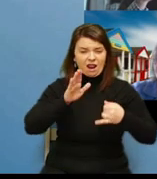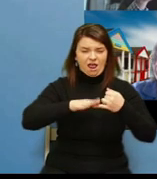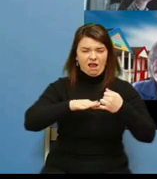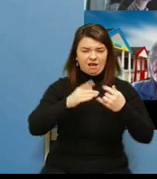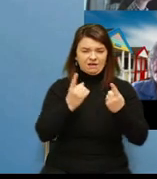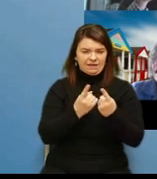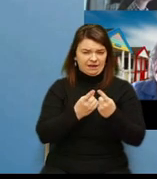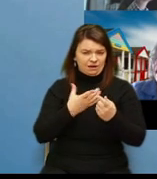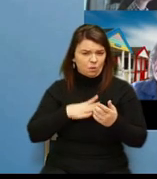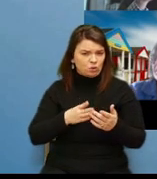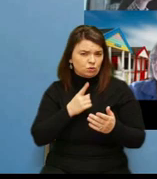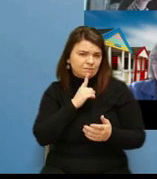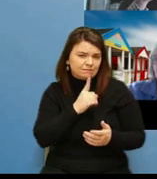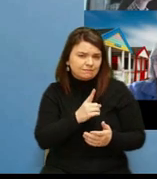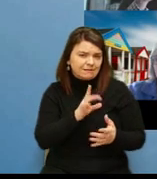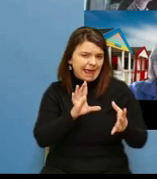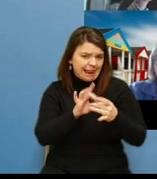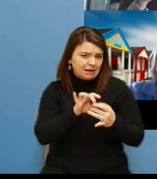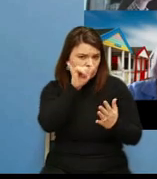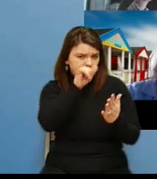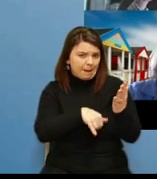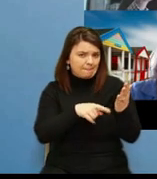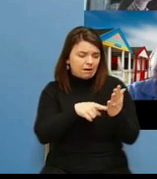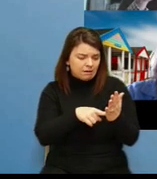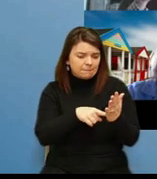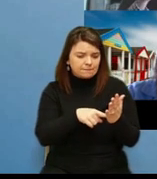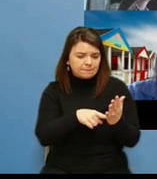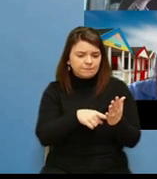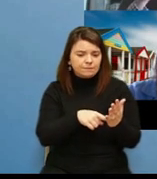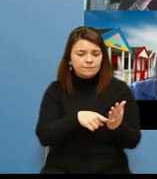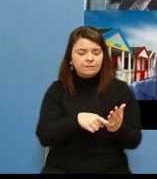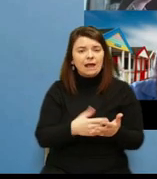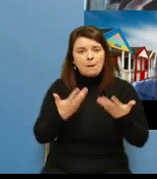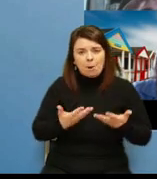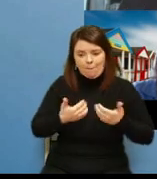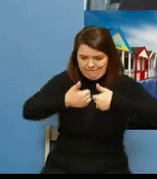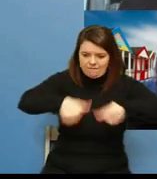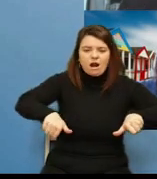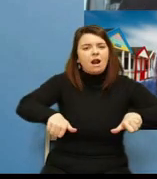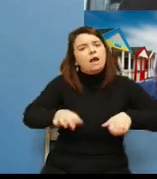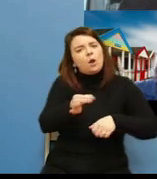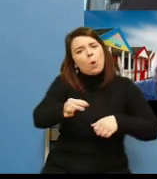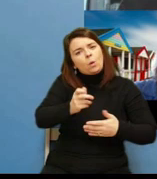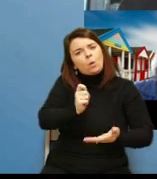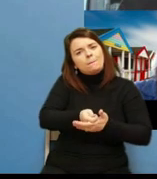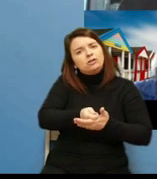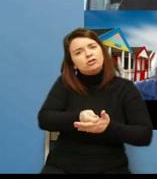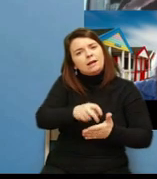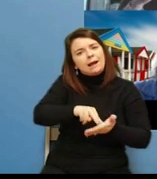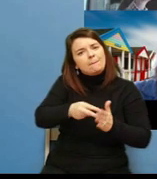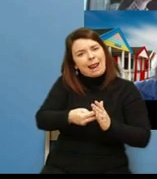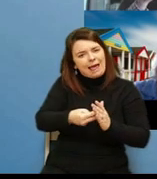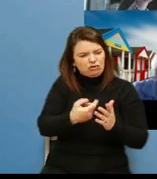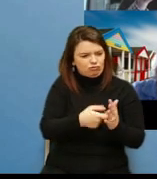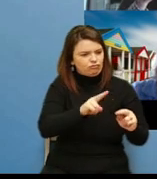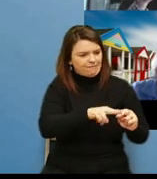surgeries. And the final thing I just wanted to add around that paper is we're finalising the